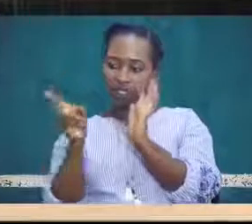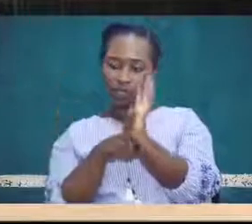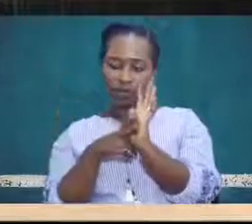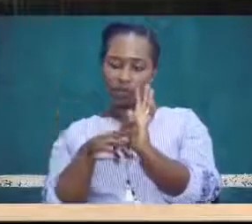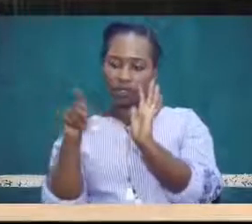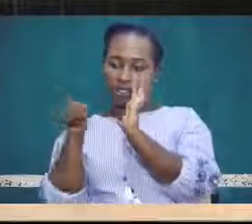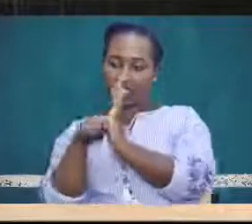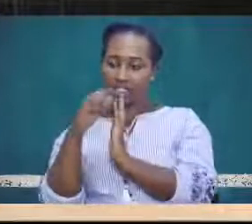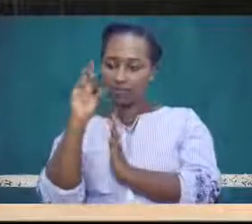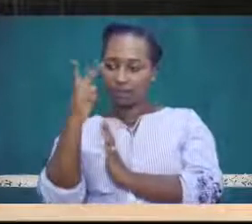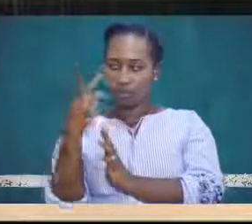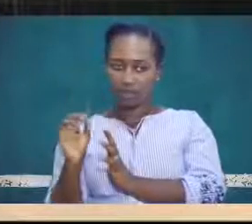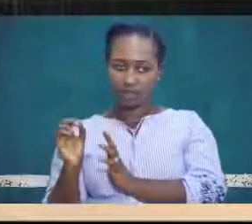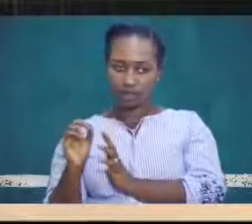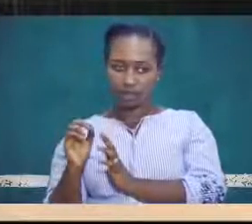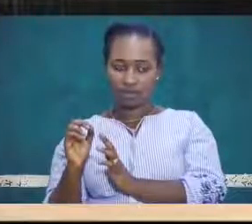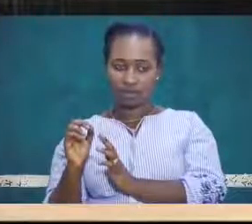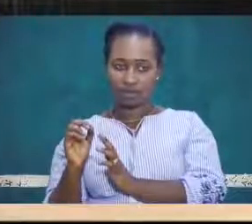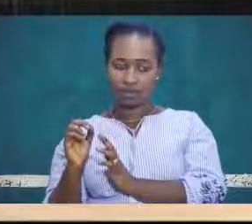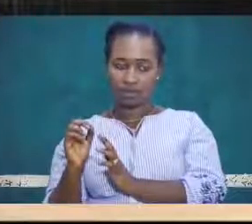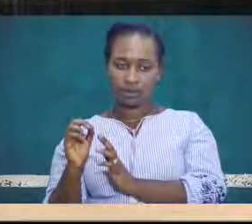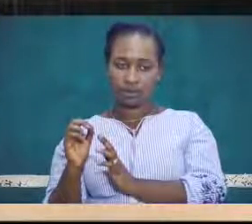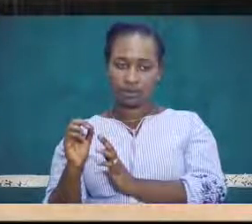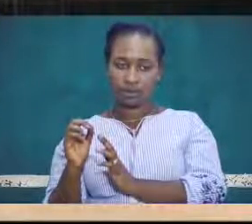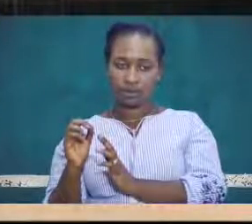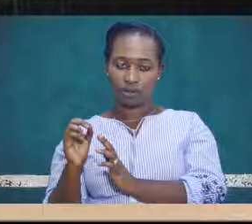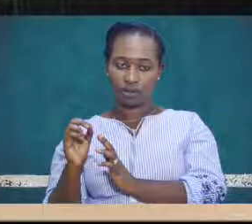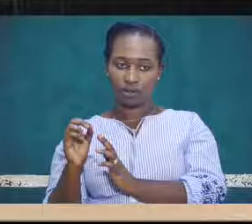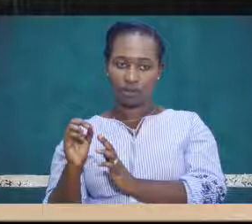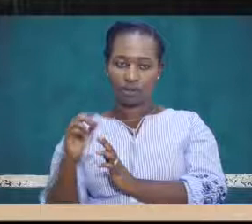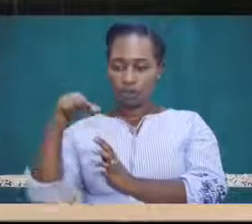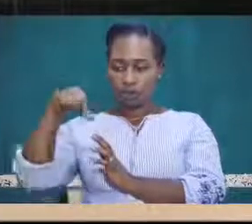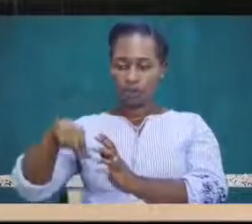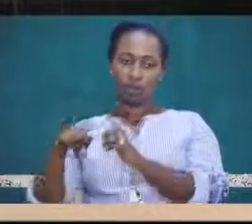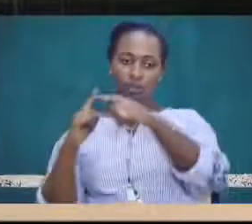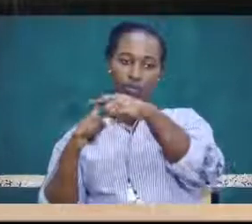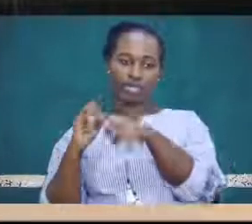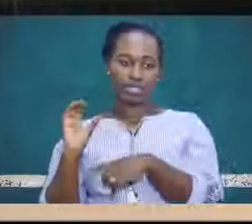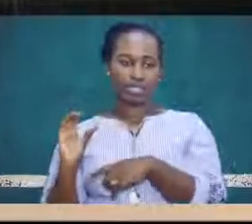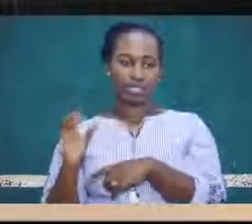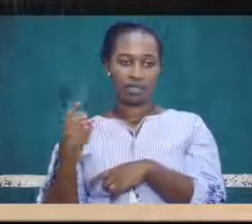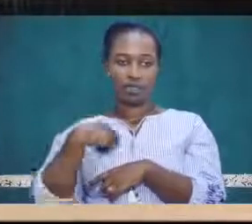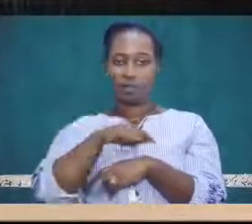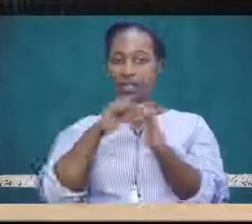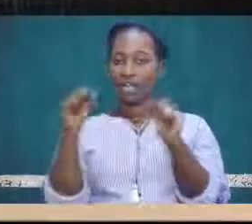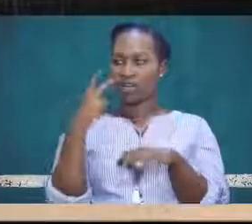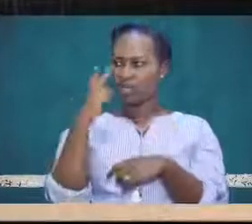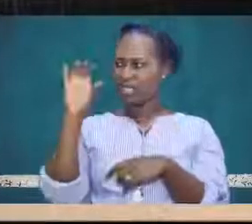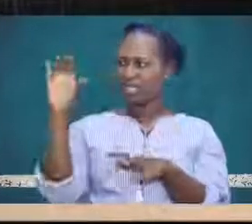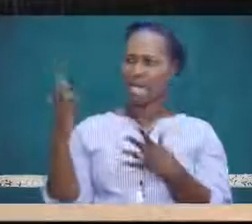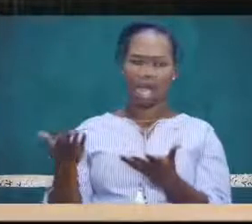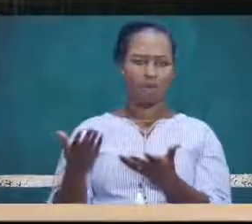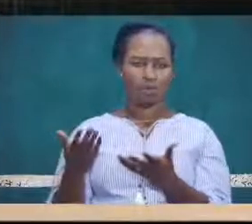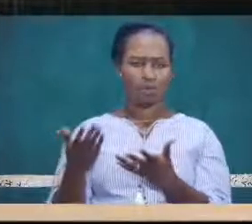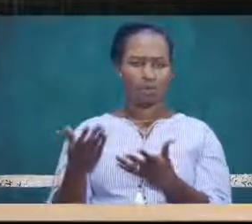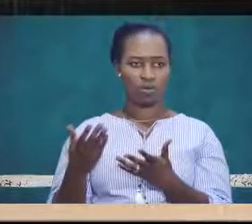20. Okay? Negative 20 Q plus C. But we can look for this C. How can we look